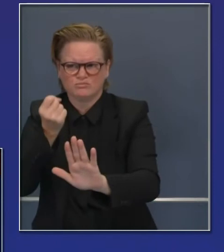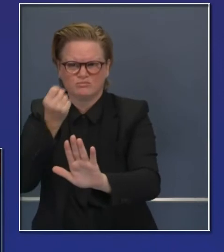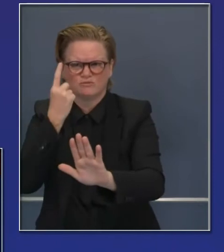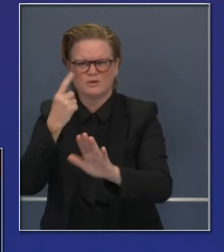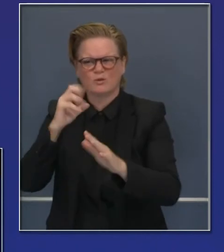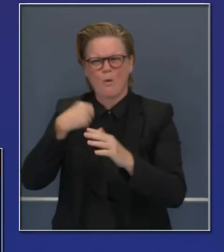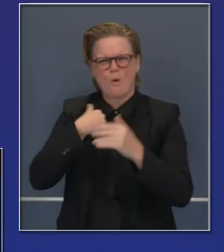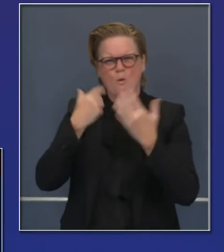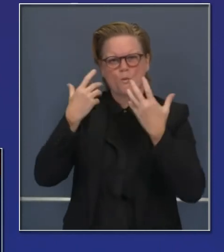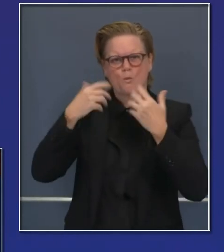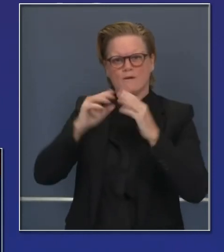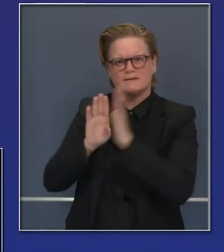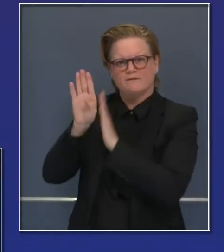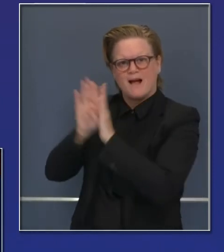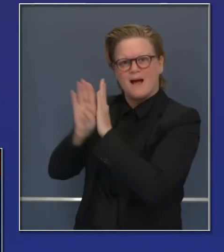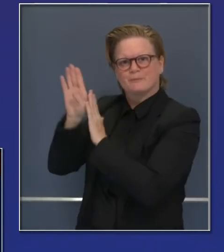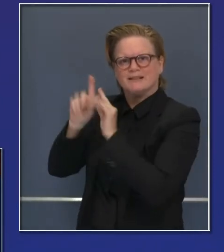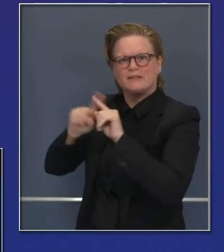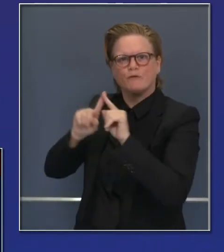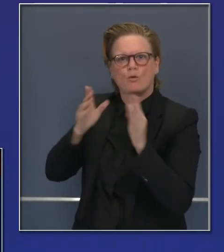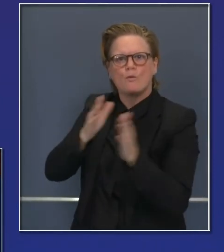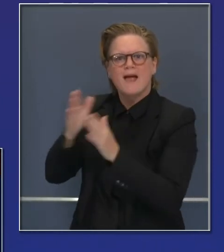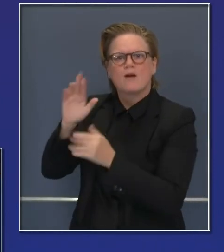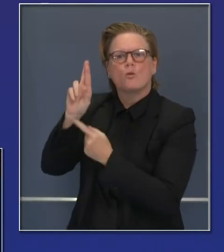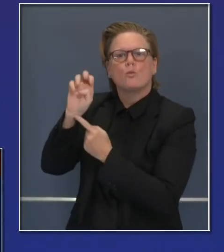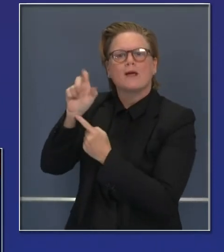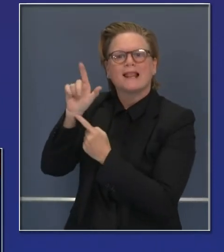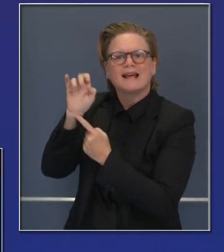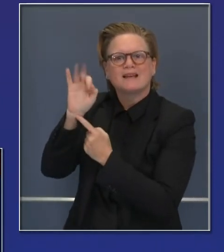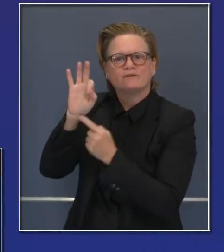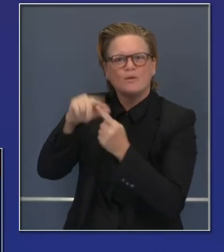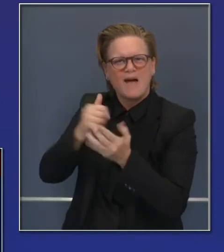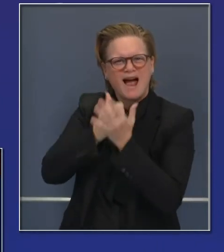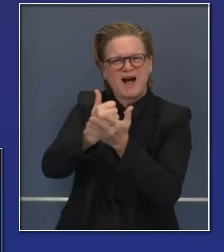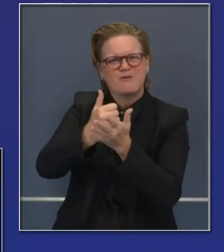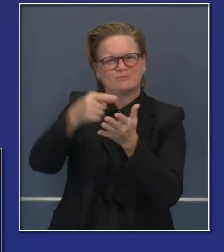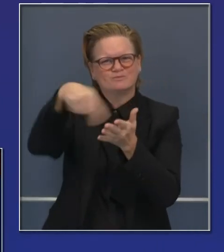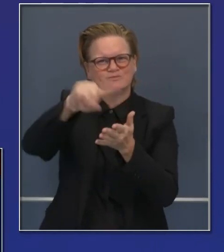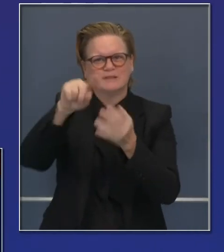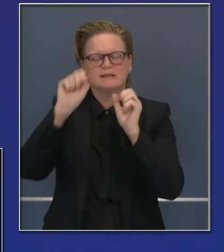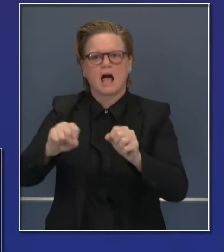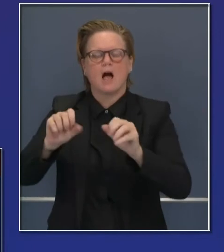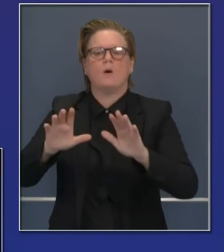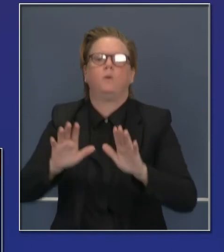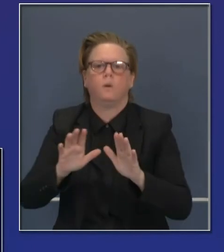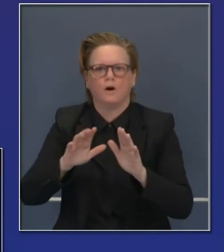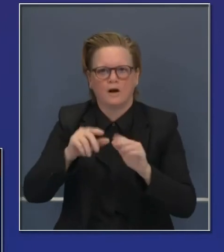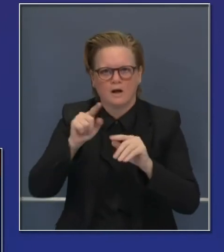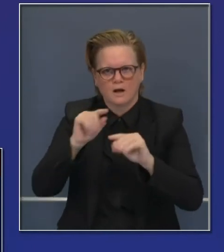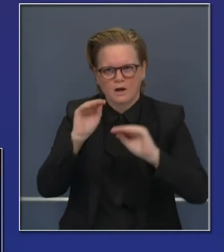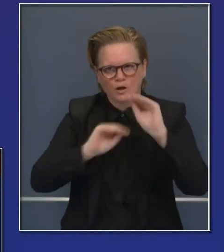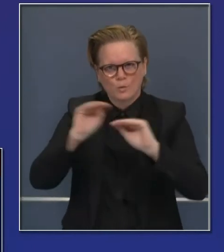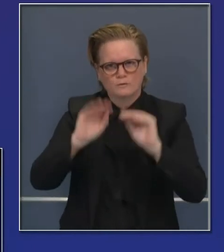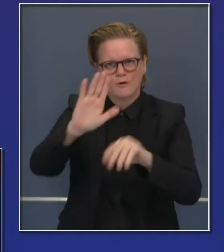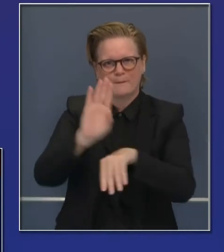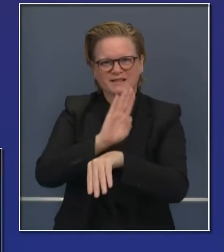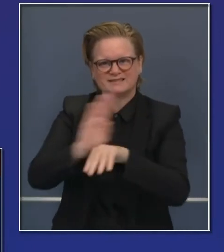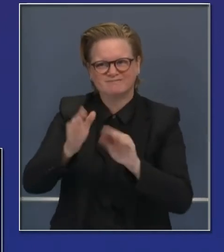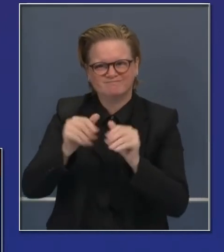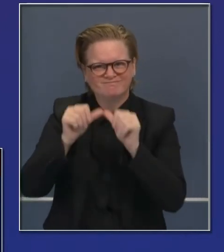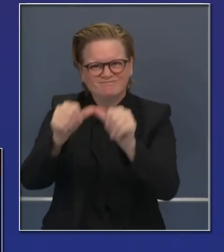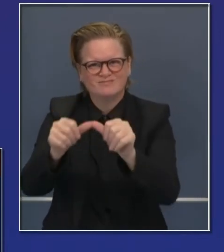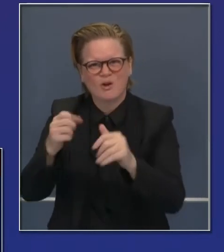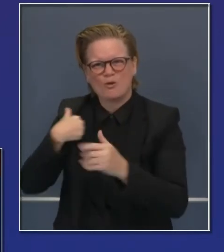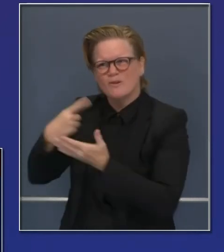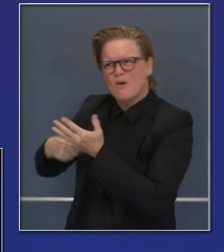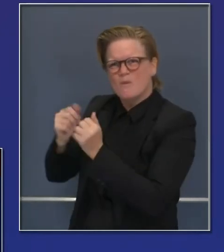that process. Working with the legislature, getting their input and ideas. I'm putting together next year's budget in real time, and